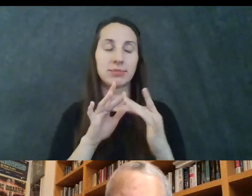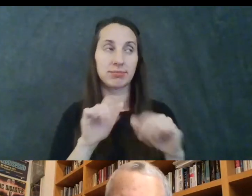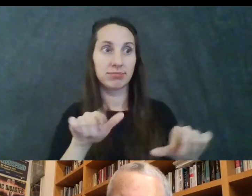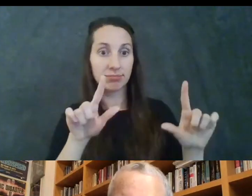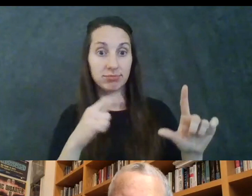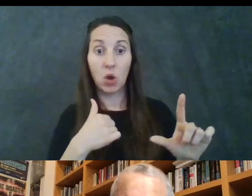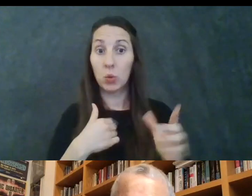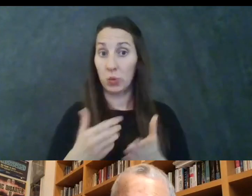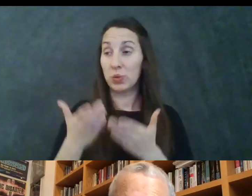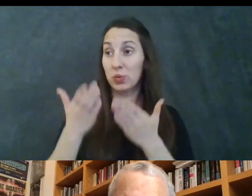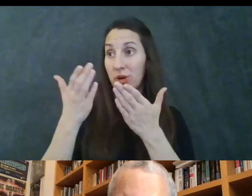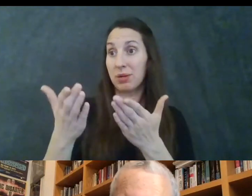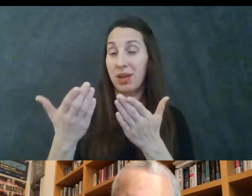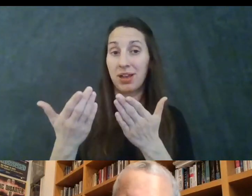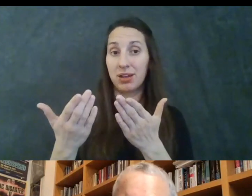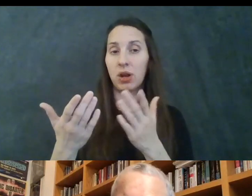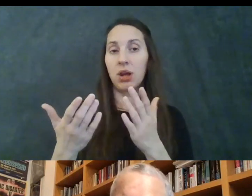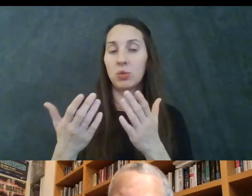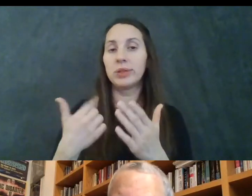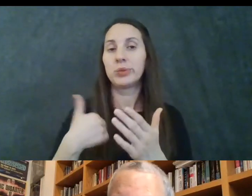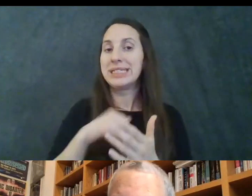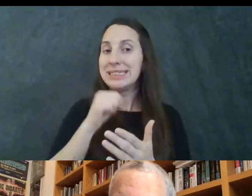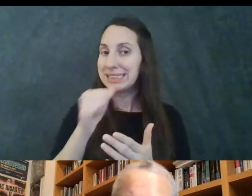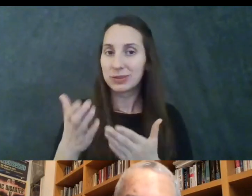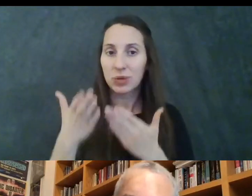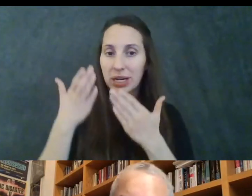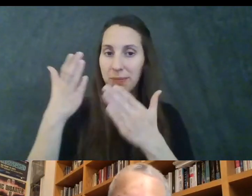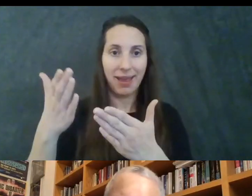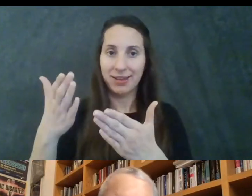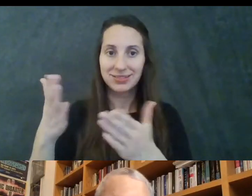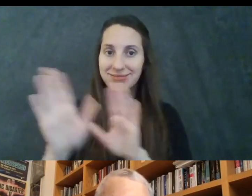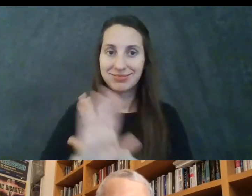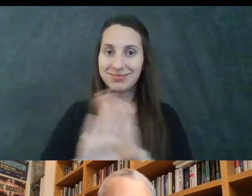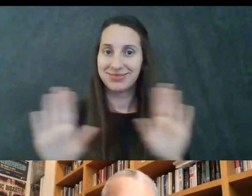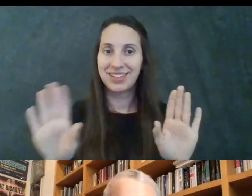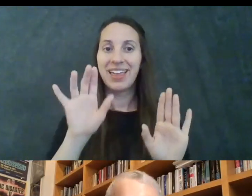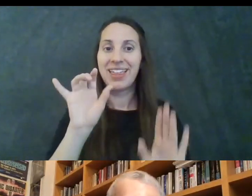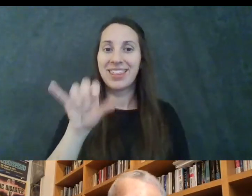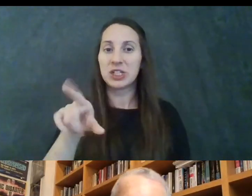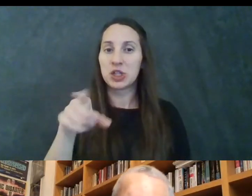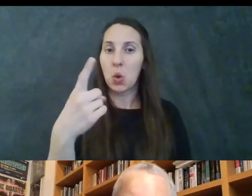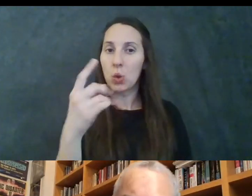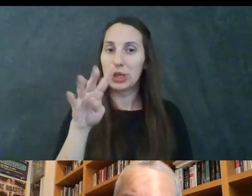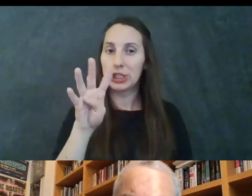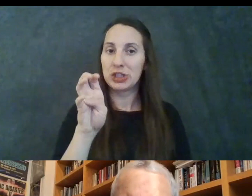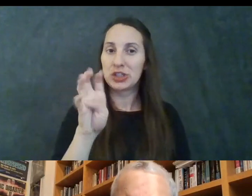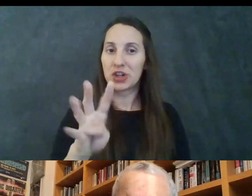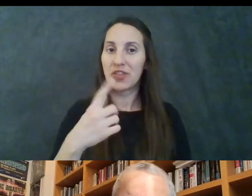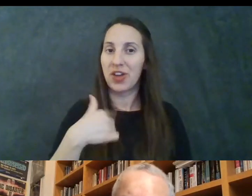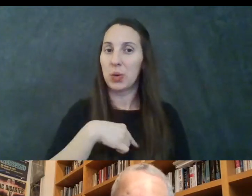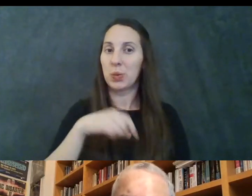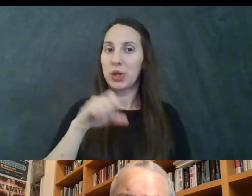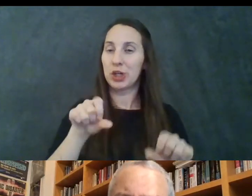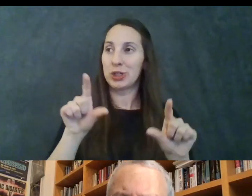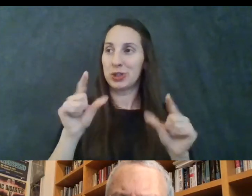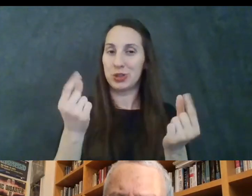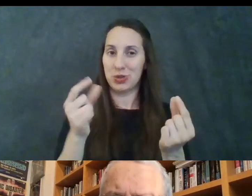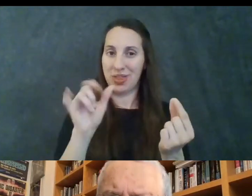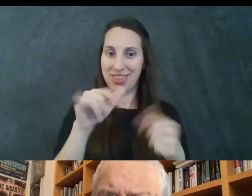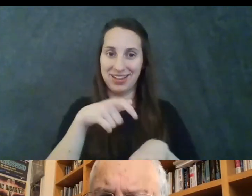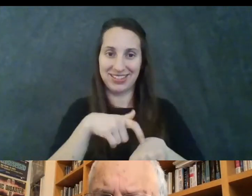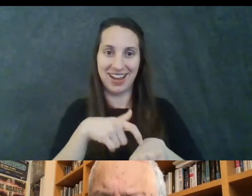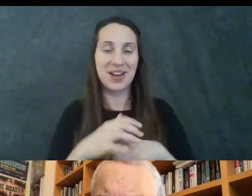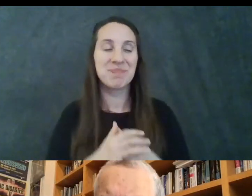recommended against. It was the only survey we had at that time, and Respectability wanted to do